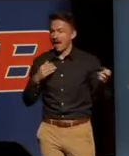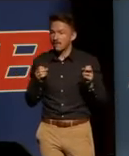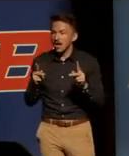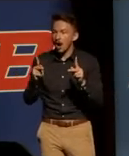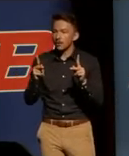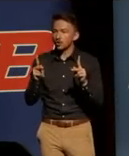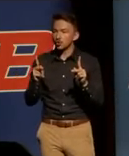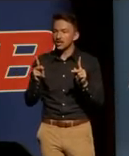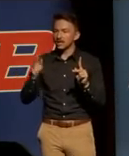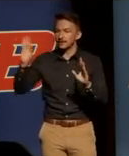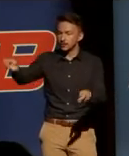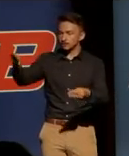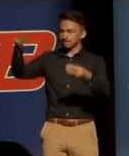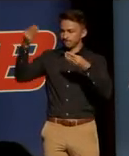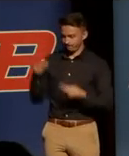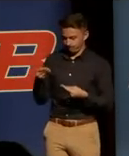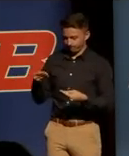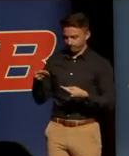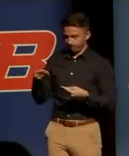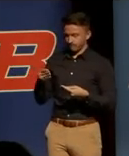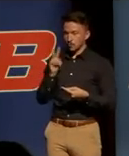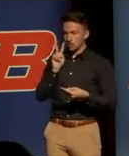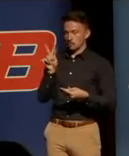your hand today as you leave.